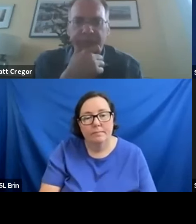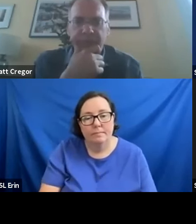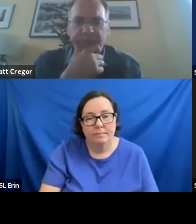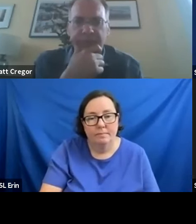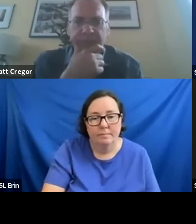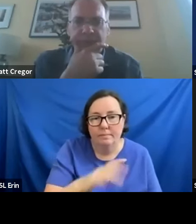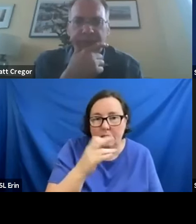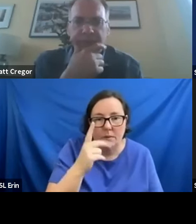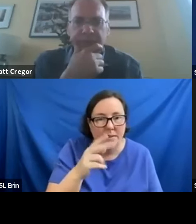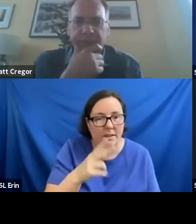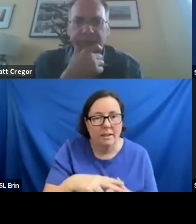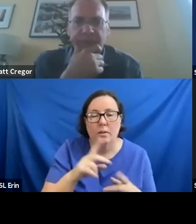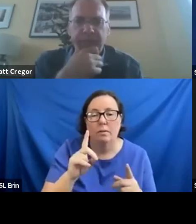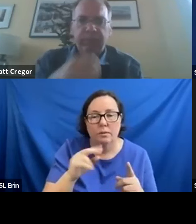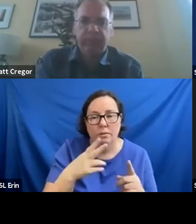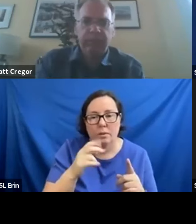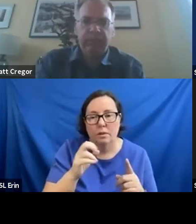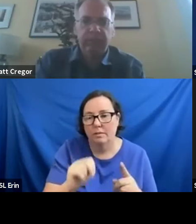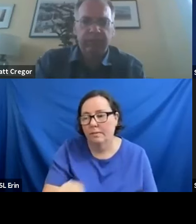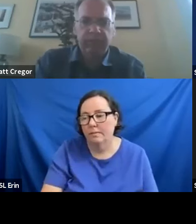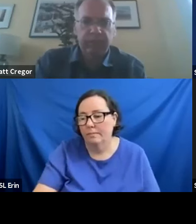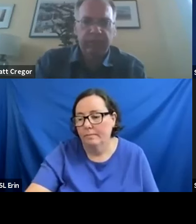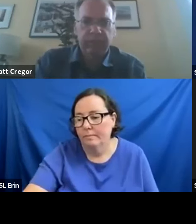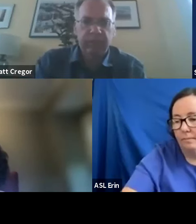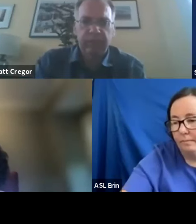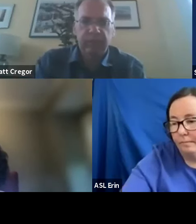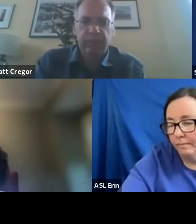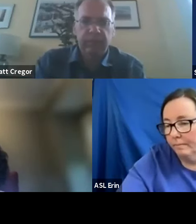I don't see that name. Oh, there.